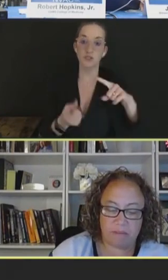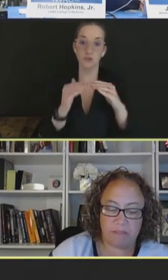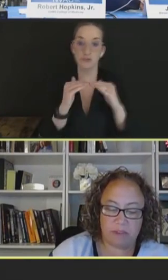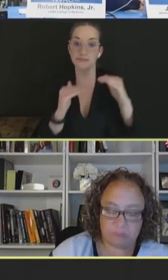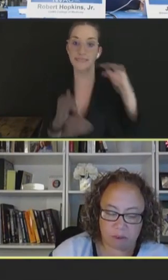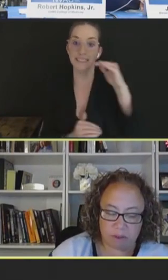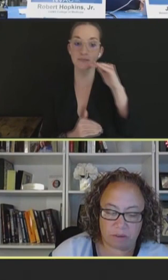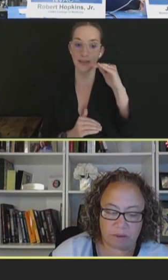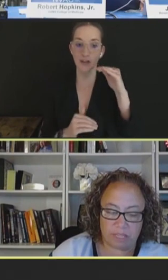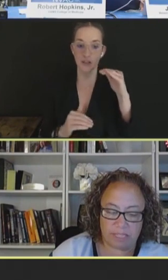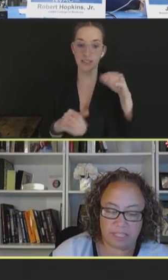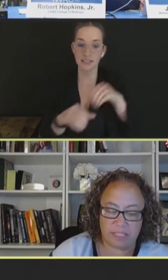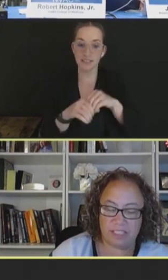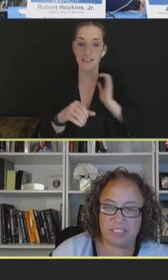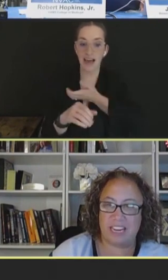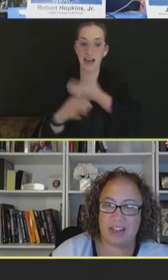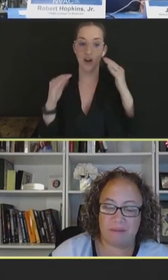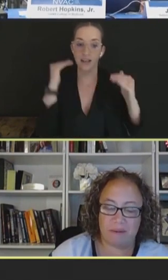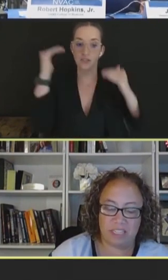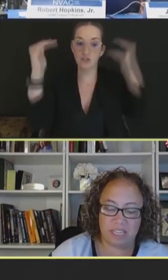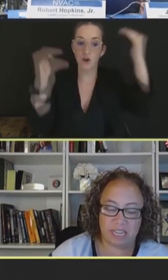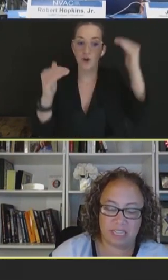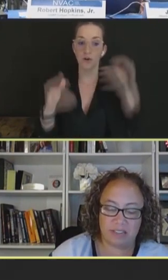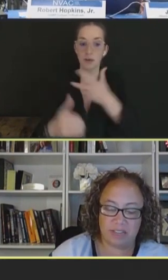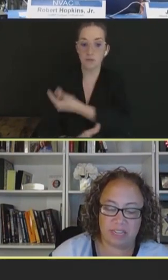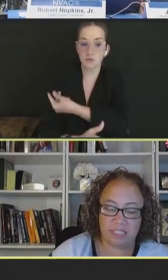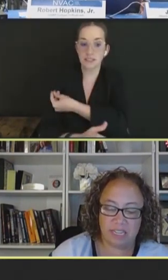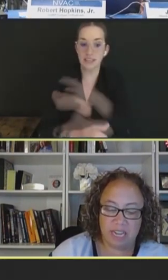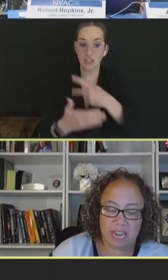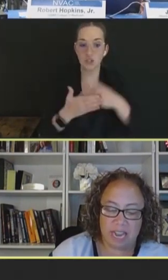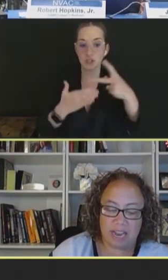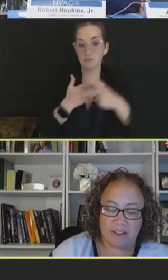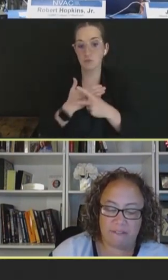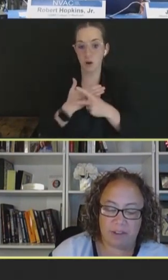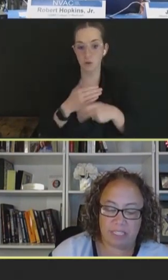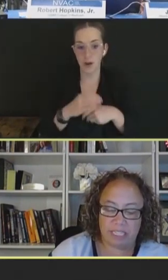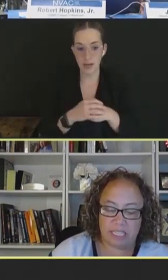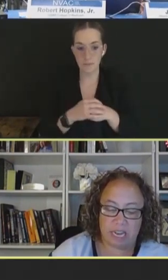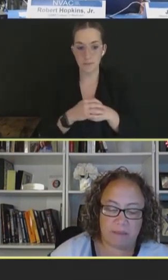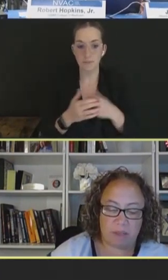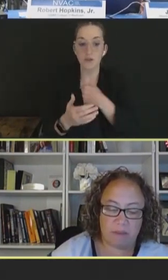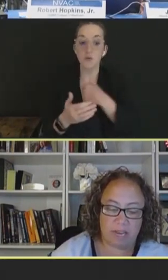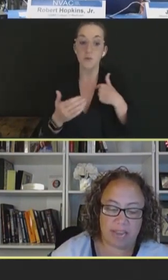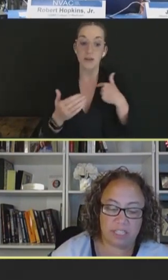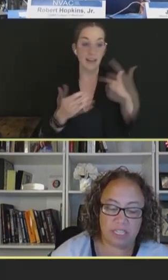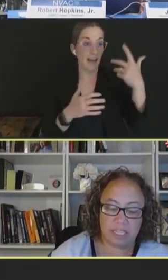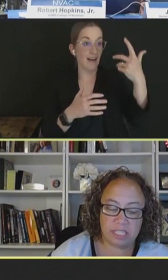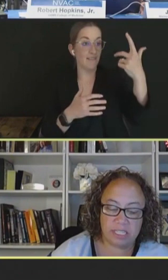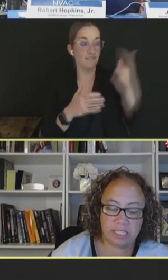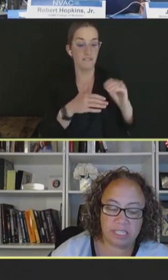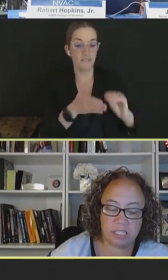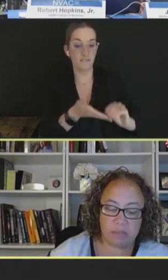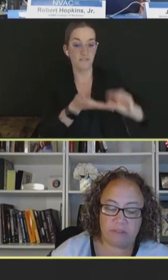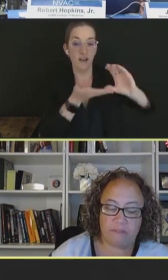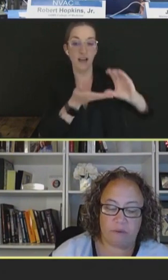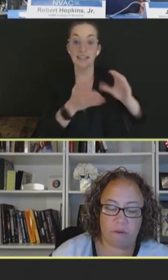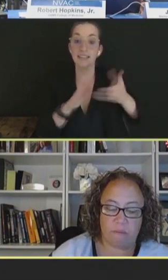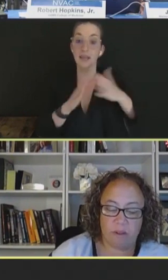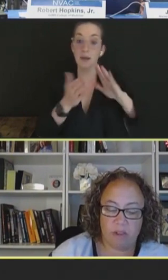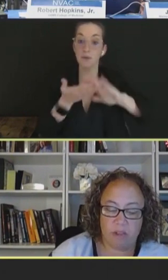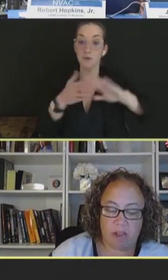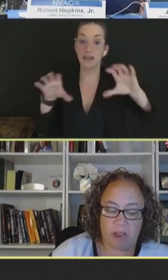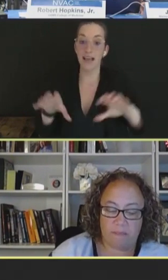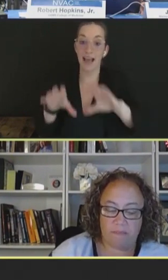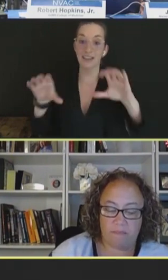with several partner organizations to guide our project activities and have funded community action agencies to